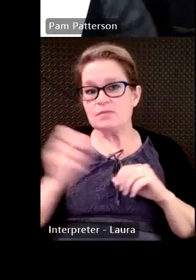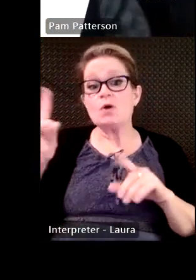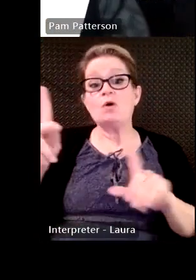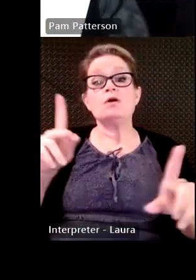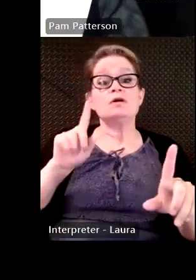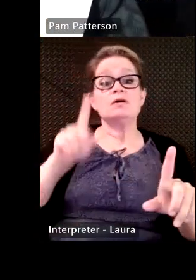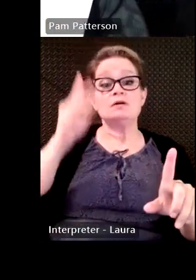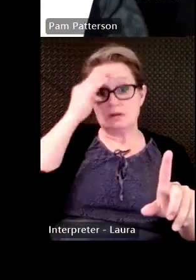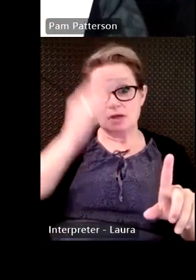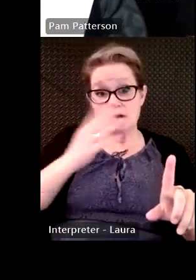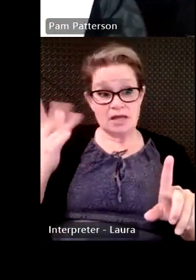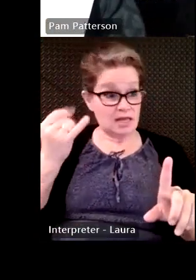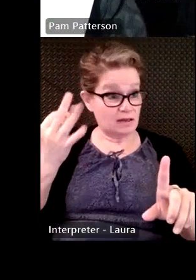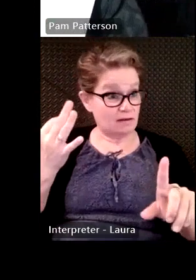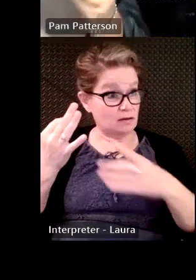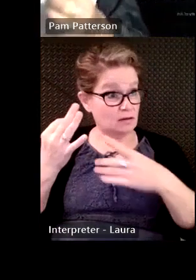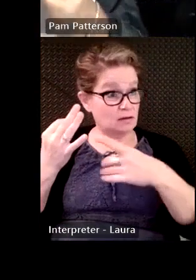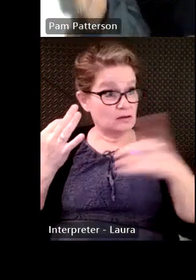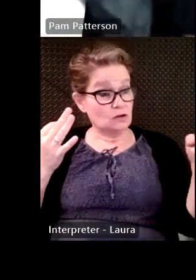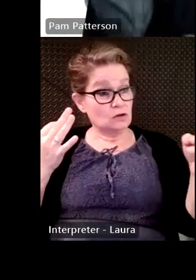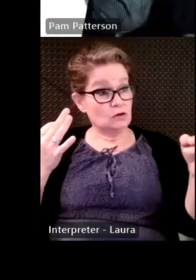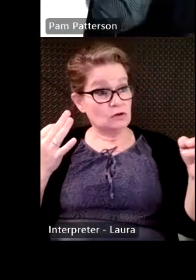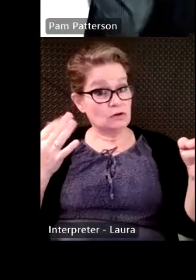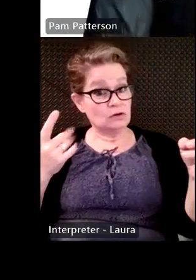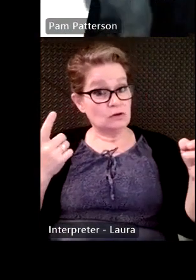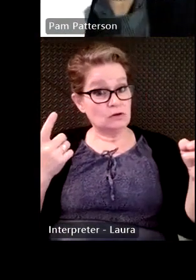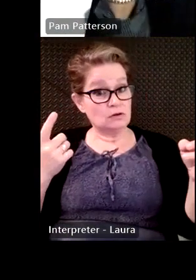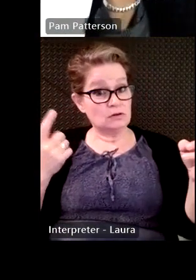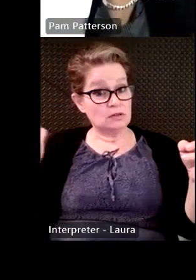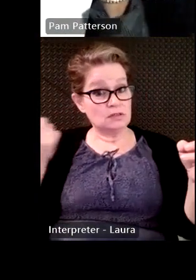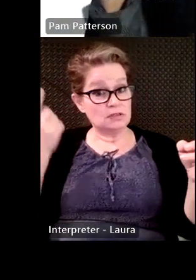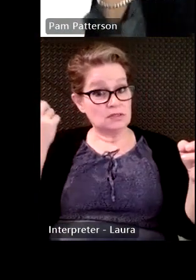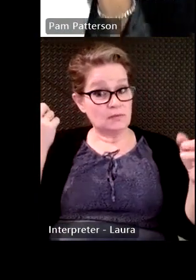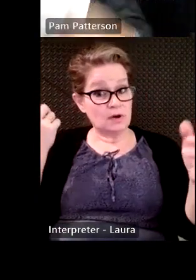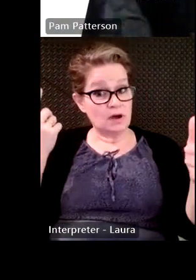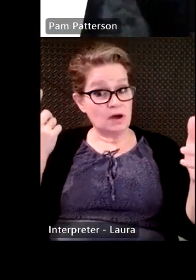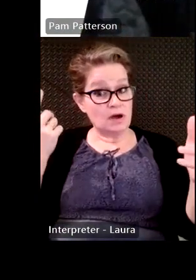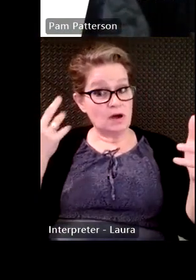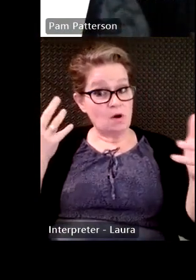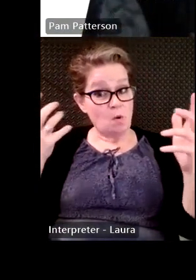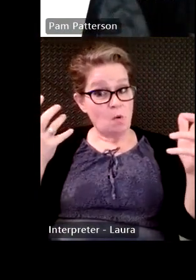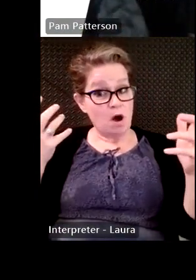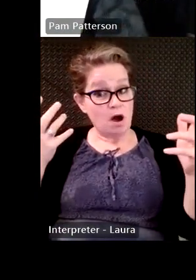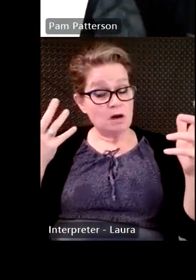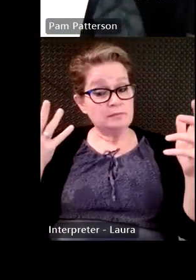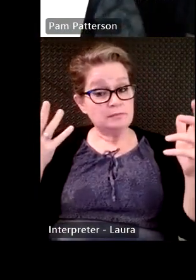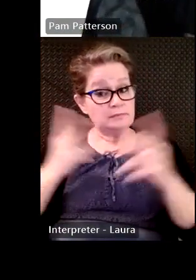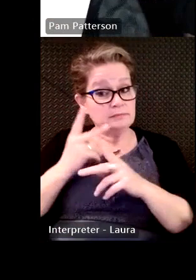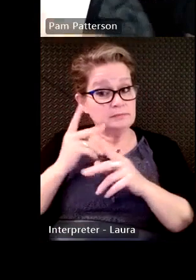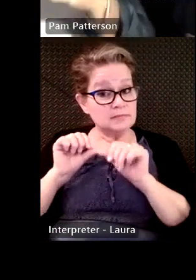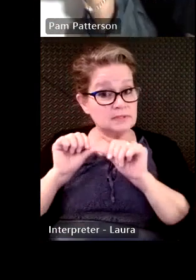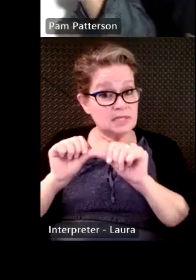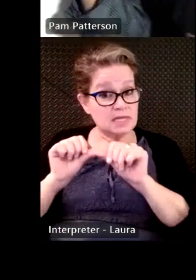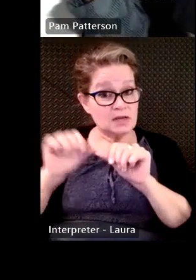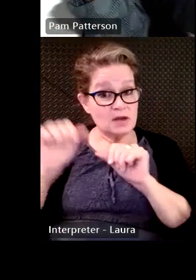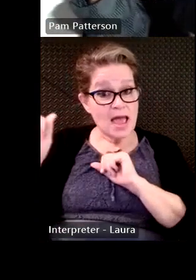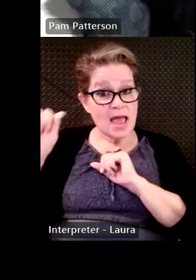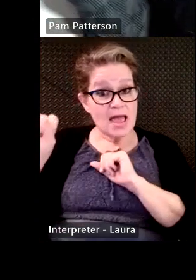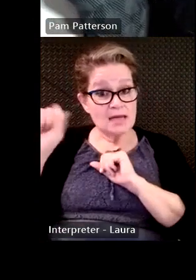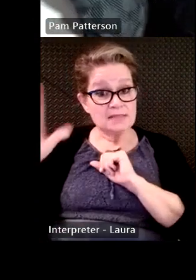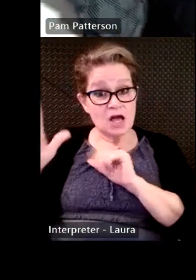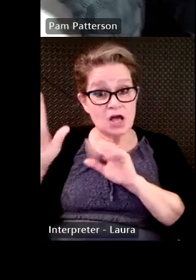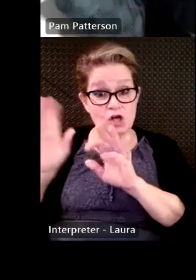you are someone who would like to keep up other than live captioning and would like to keep up ASL, please.